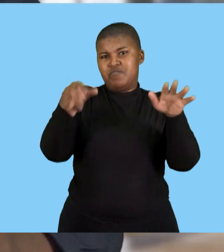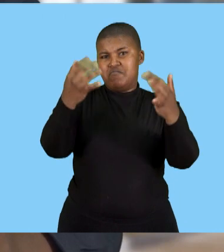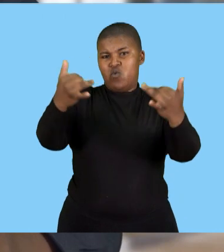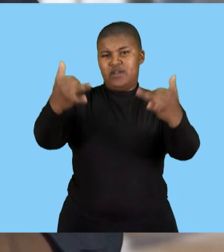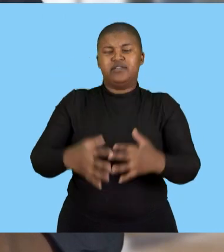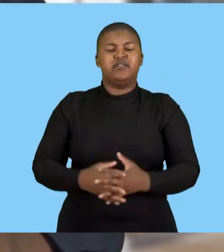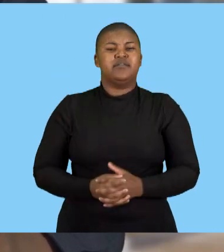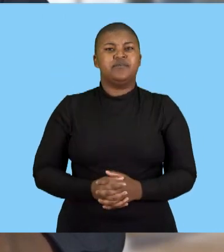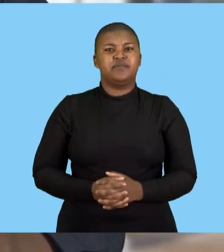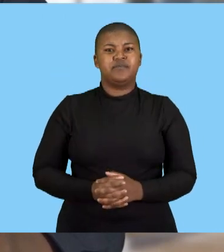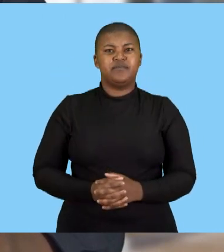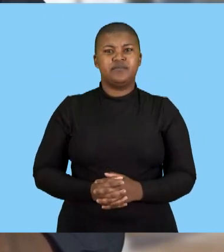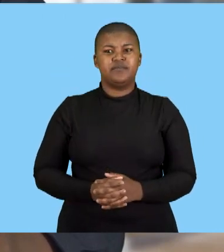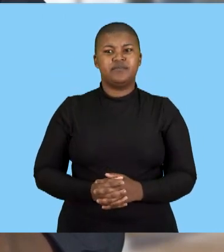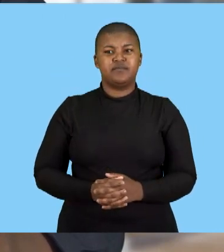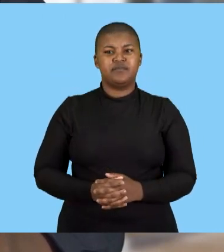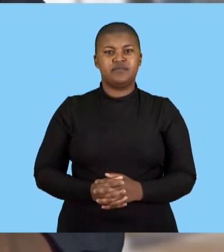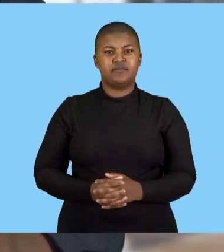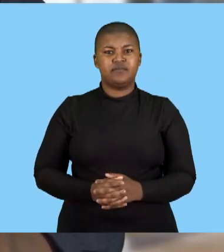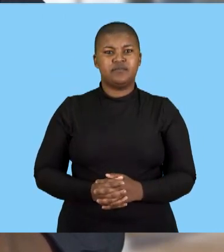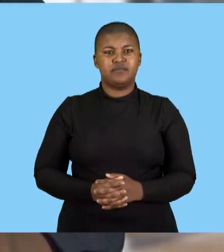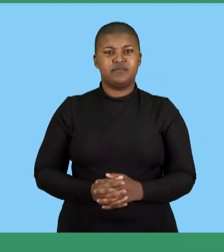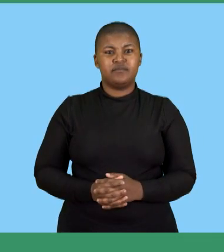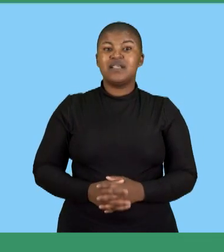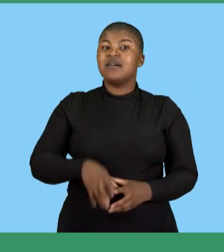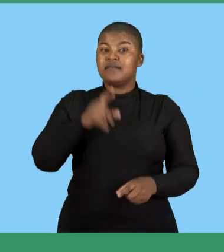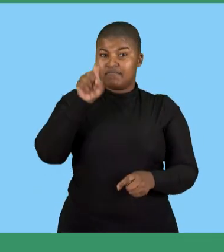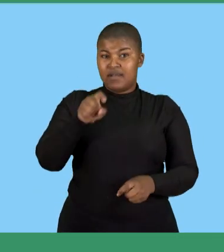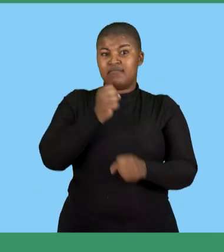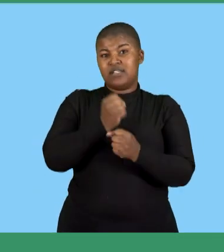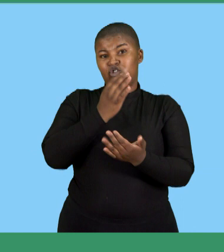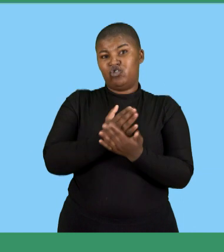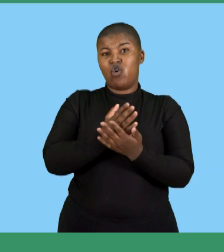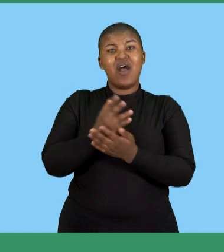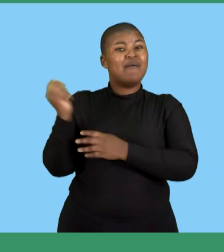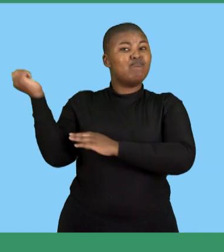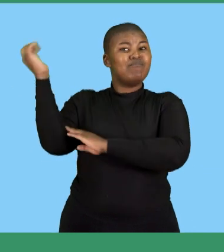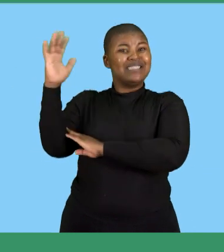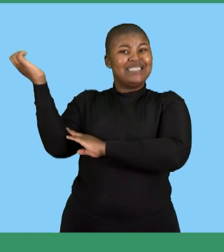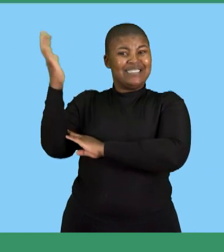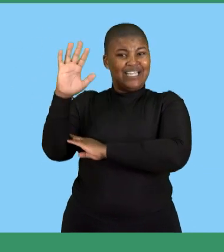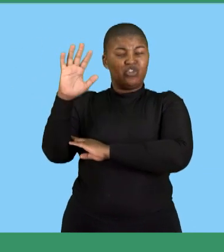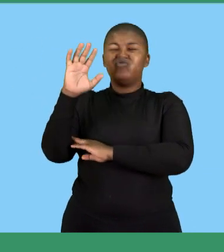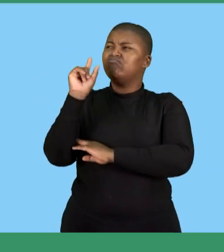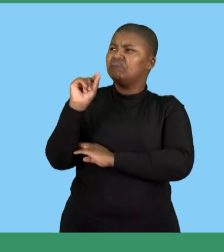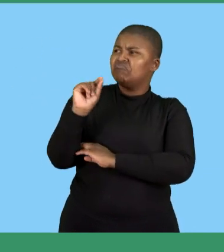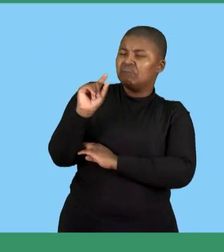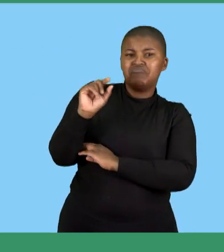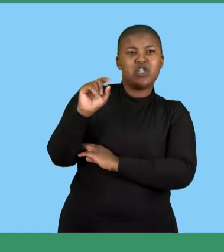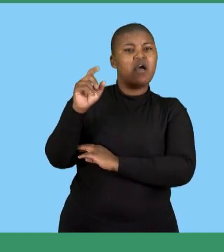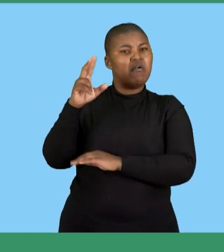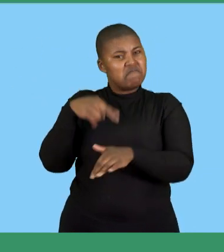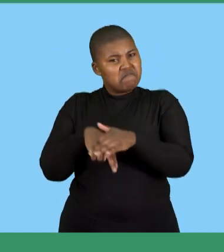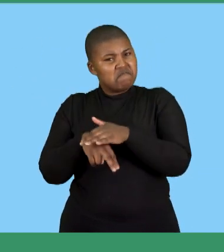can hear what the presenter is saying. And then they should make the presentation interesting with the use